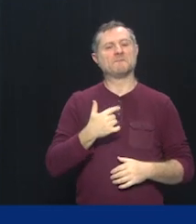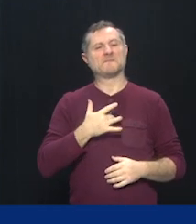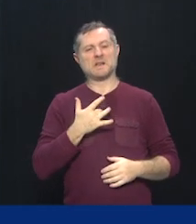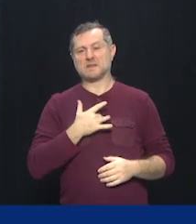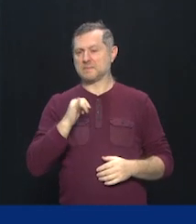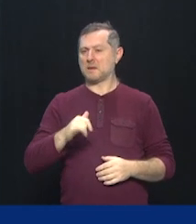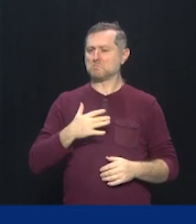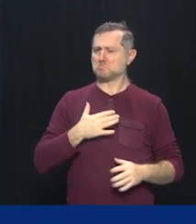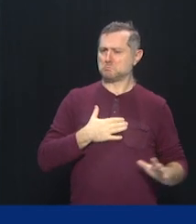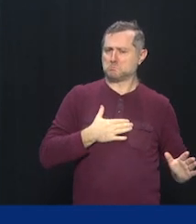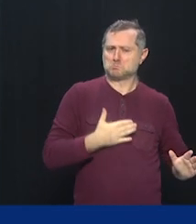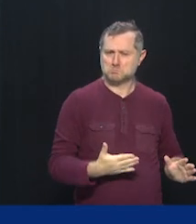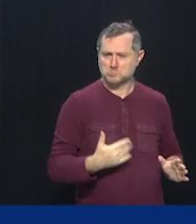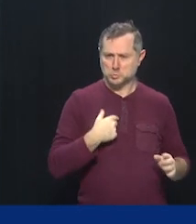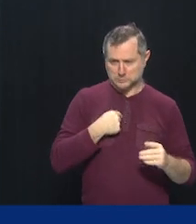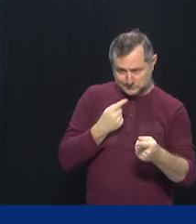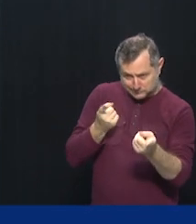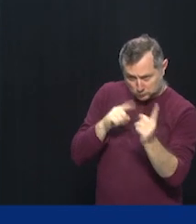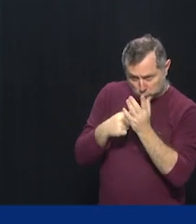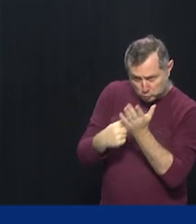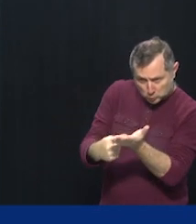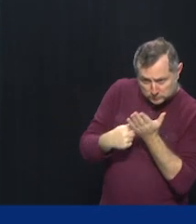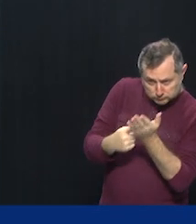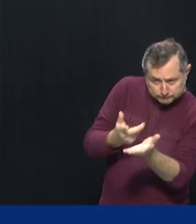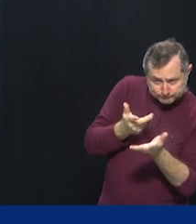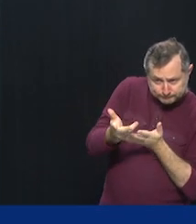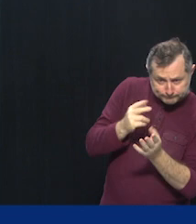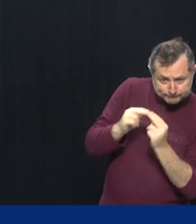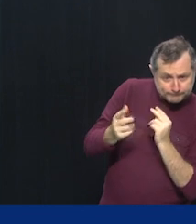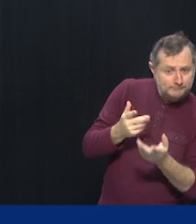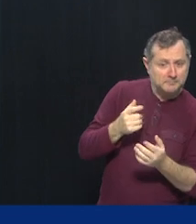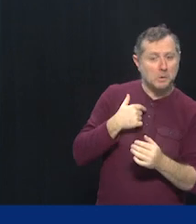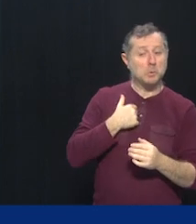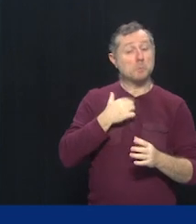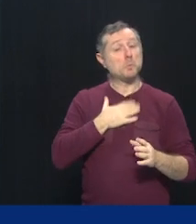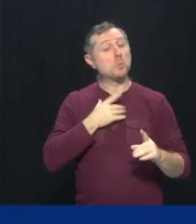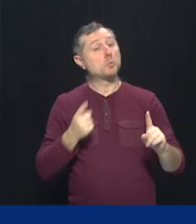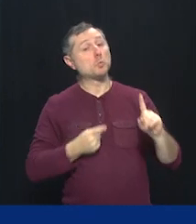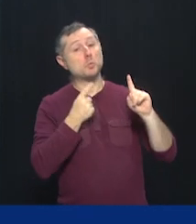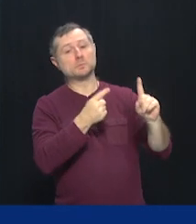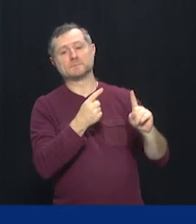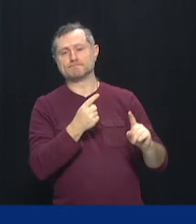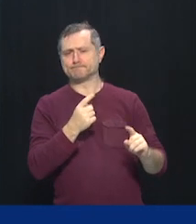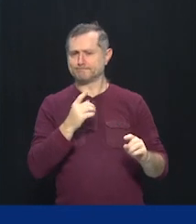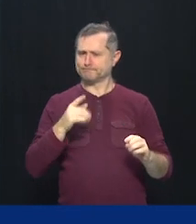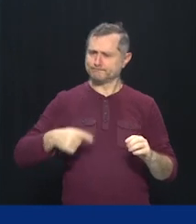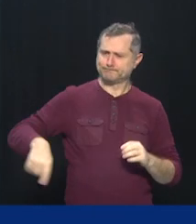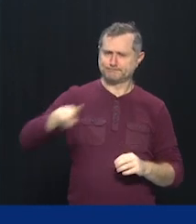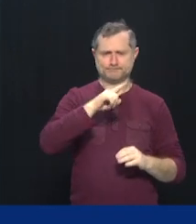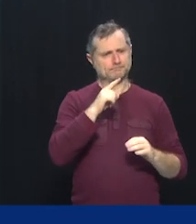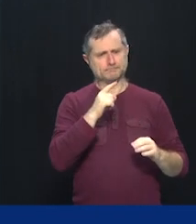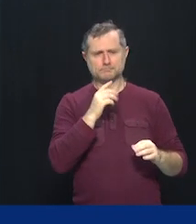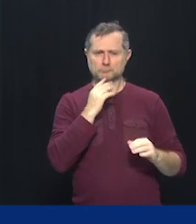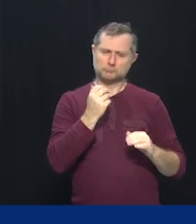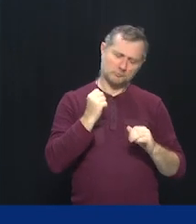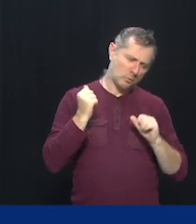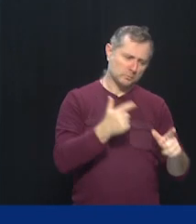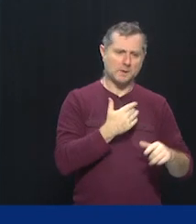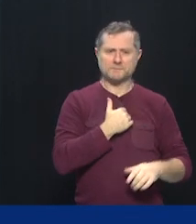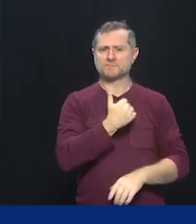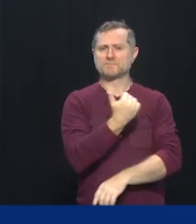also, I want everyone vaccinated. I don't have the authority. I don't have the same executive power that was in